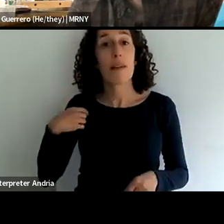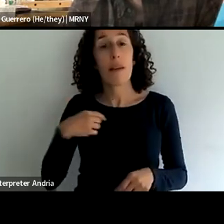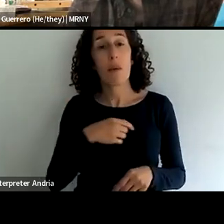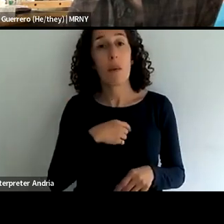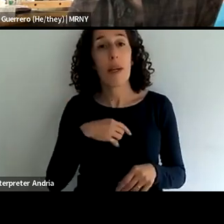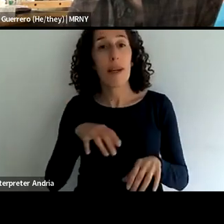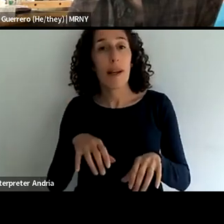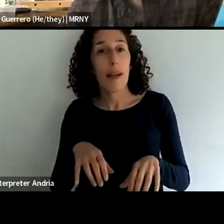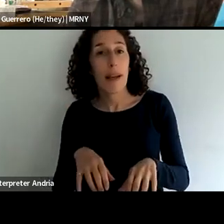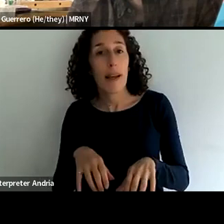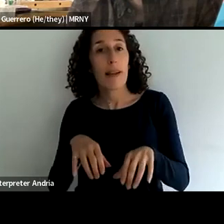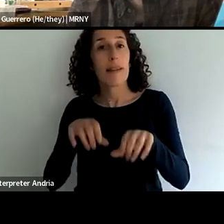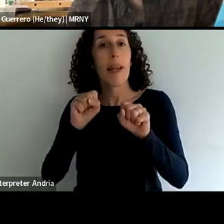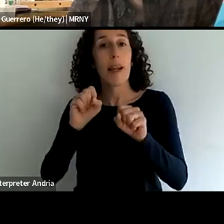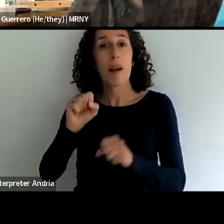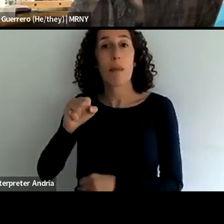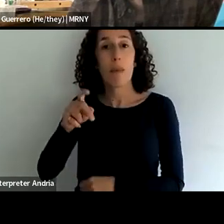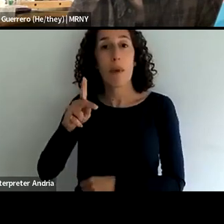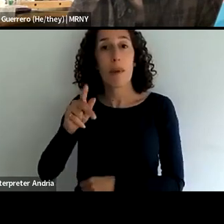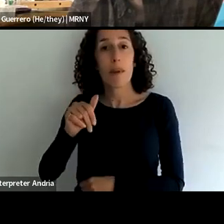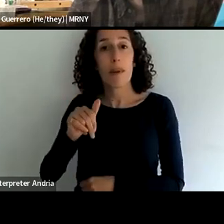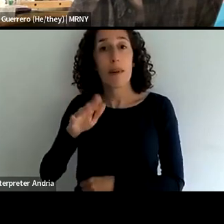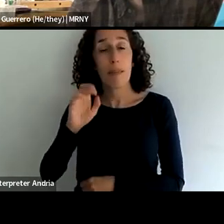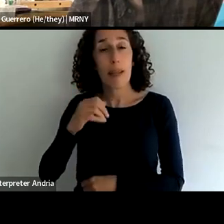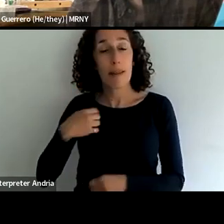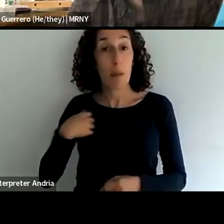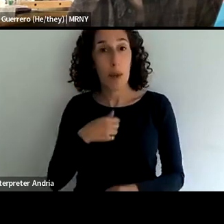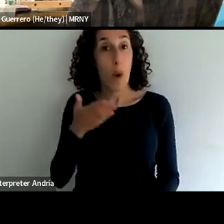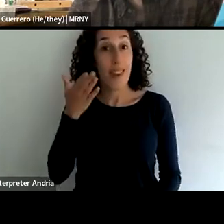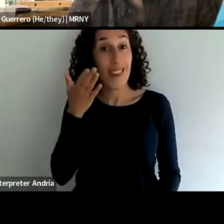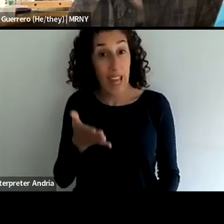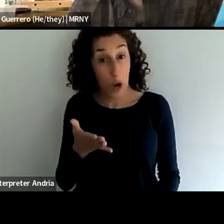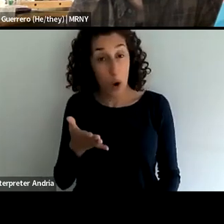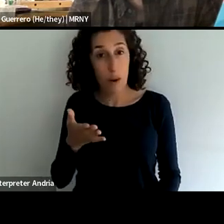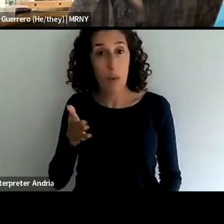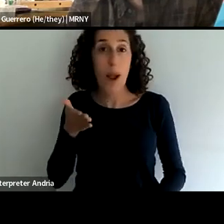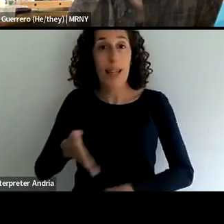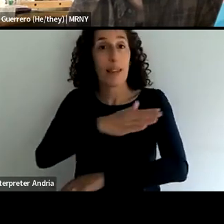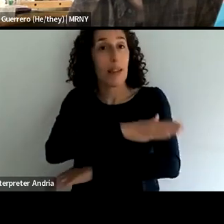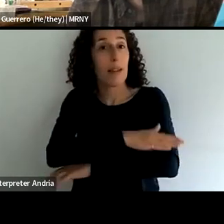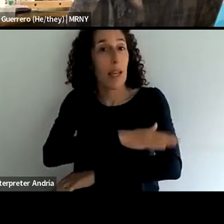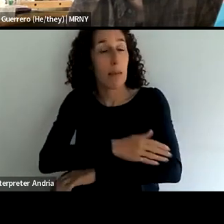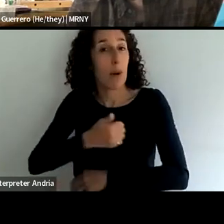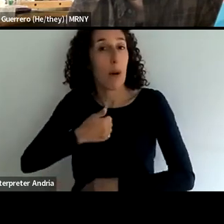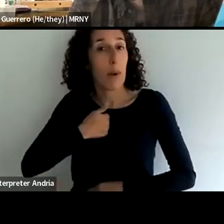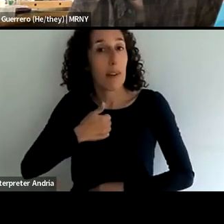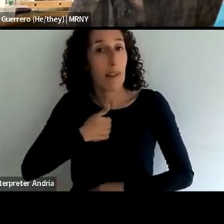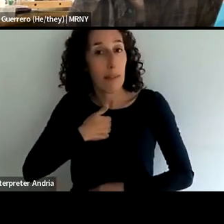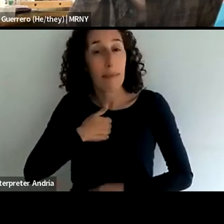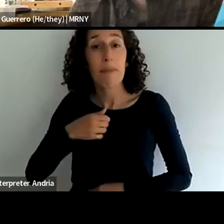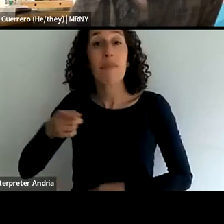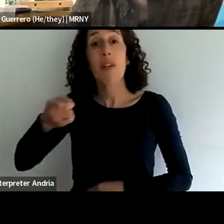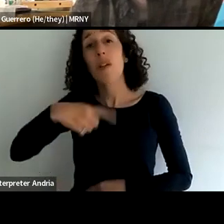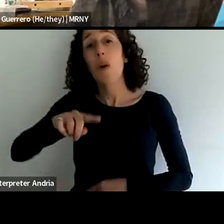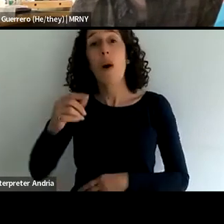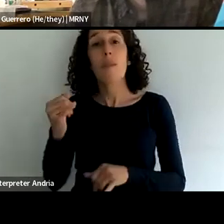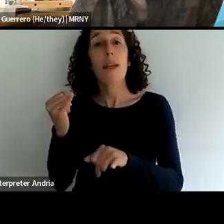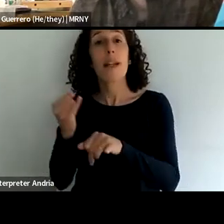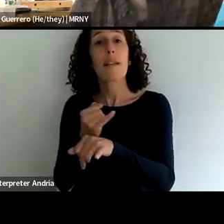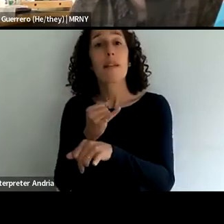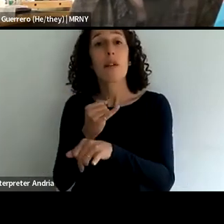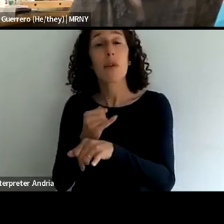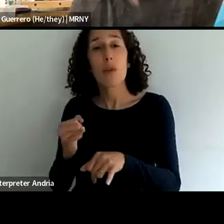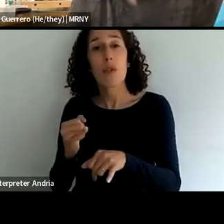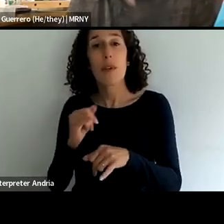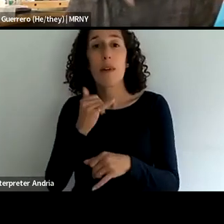these institutions because they are fundamentally flawed. None of them were made with any of us in mind, right?